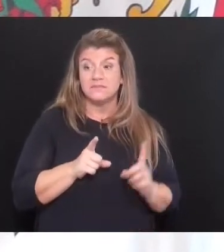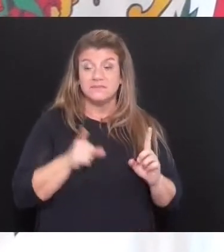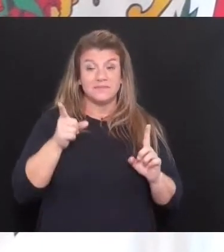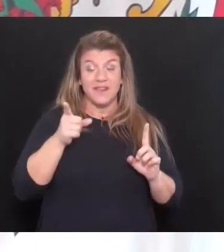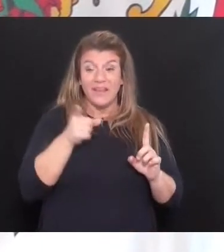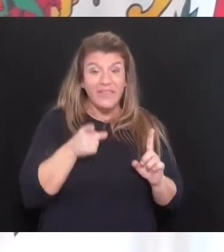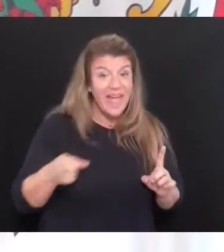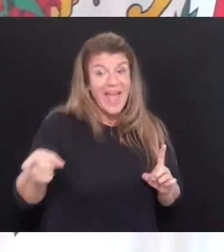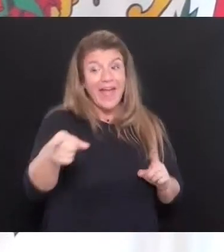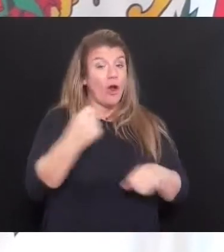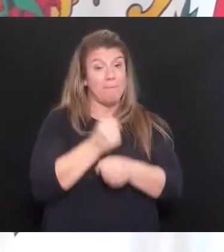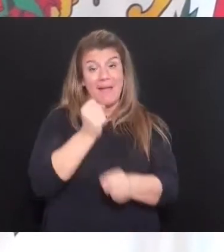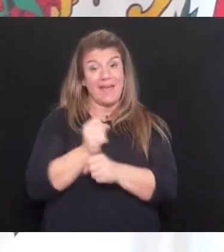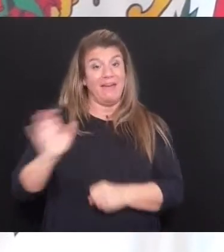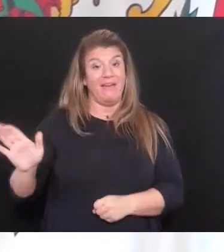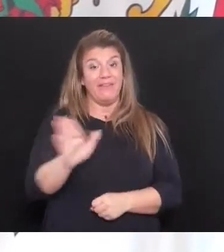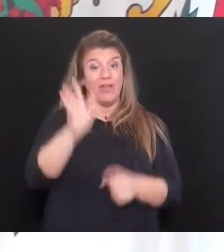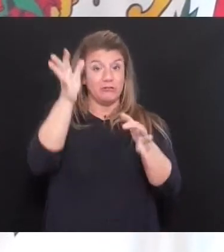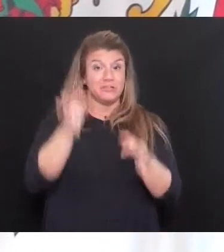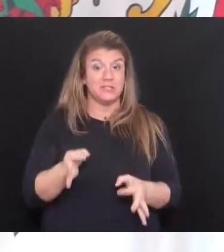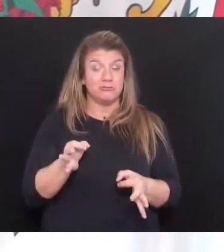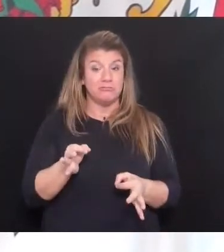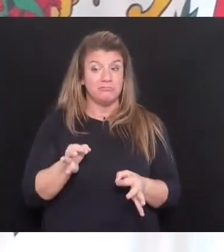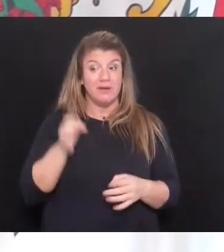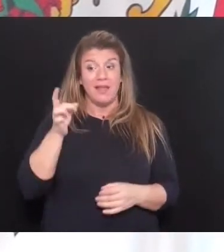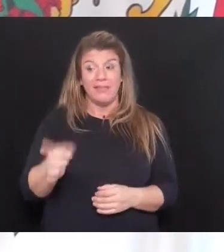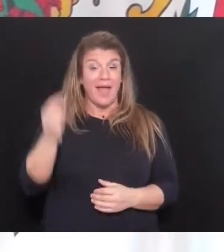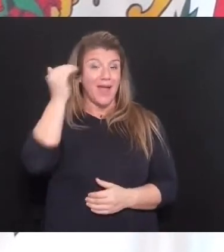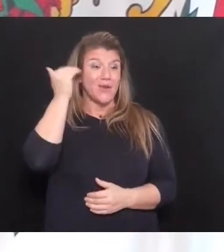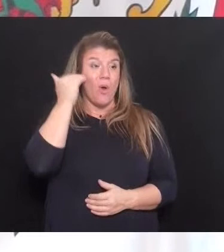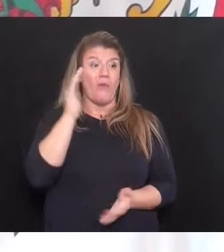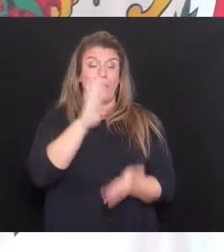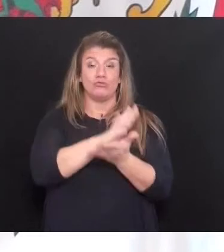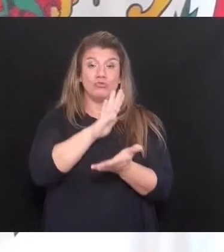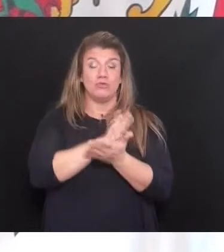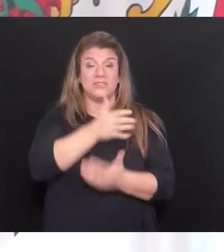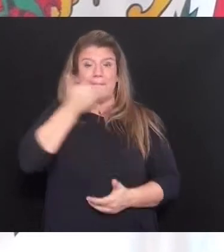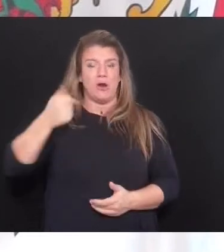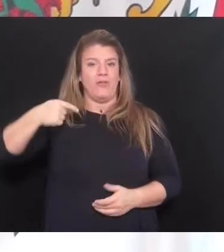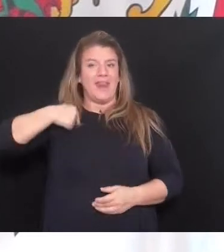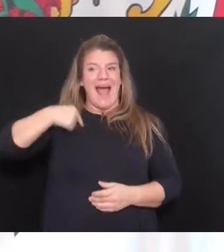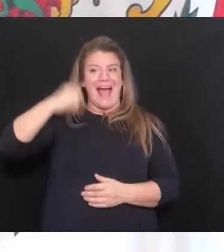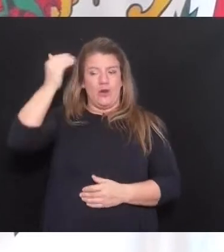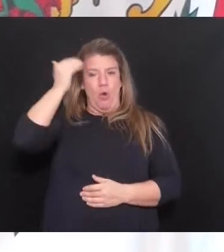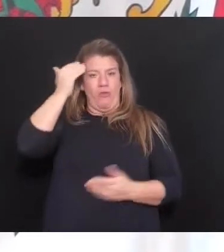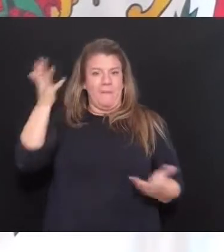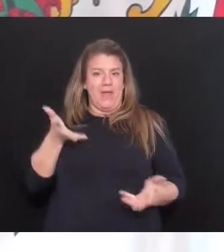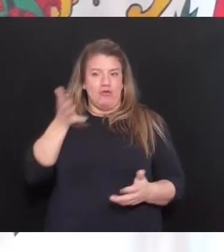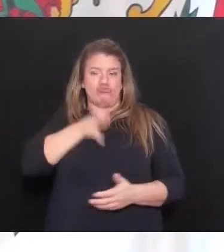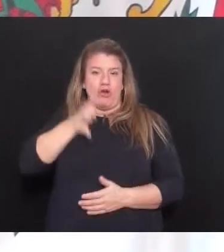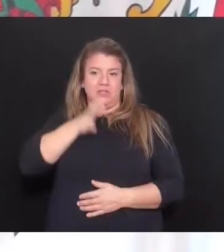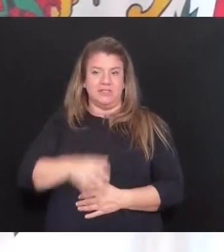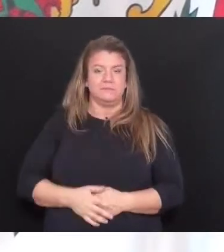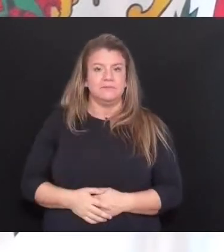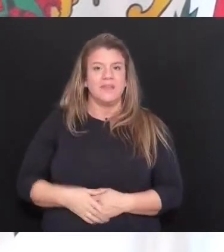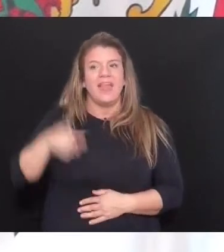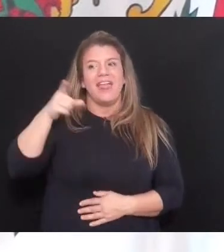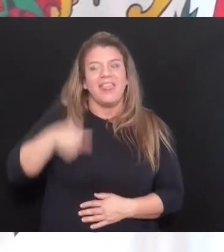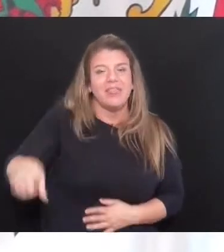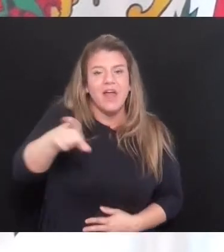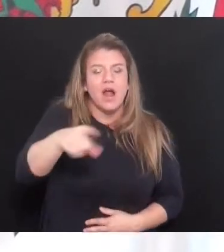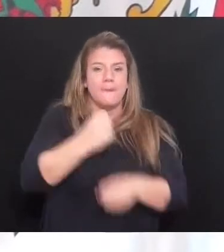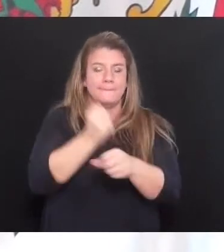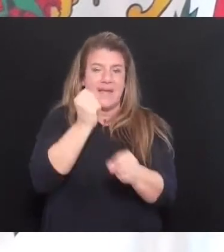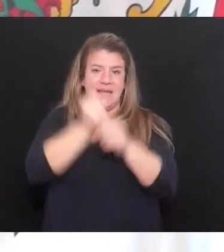should make that decision. They know their schools better than we know them here in Charleston. They should make the decisions,